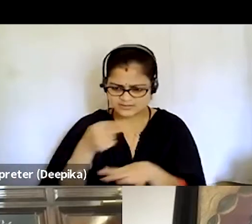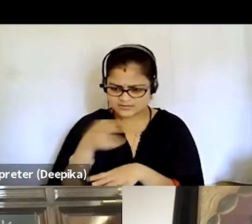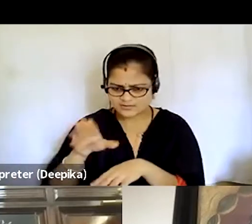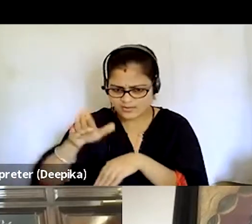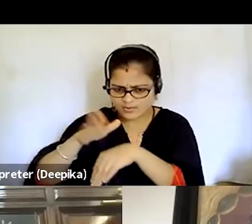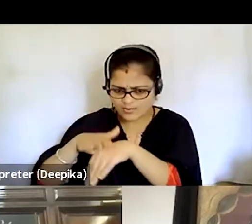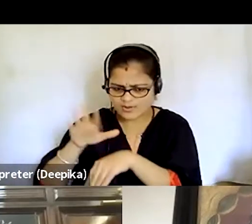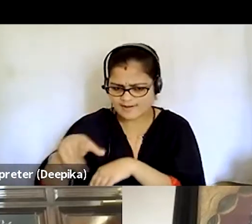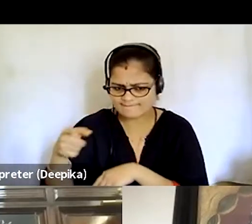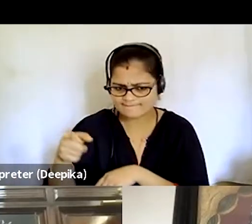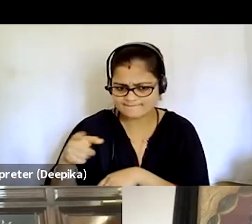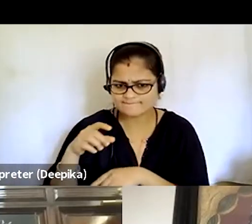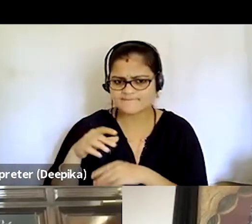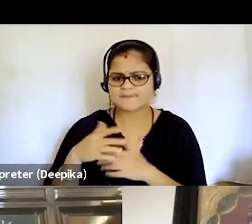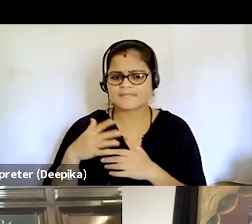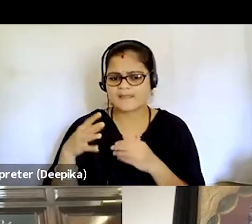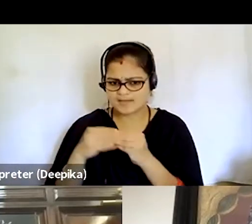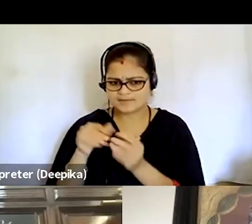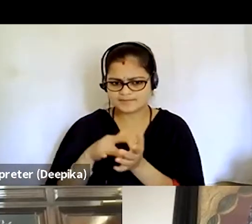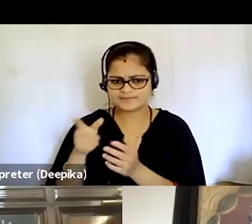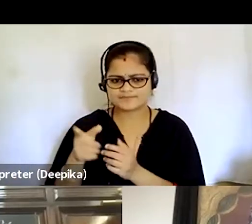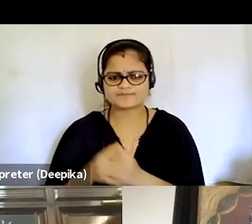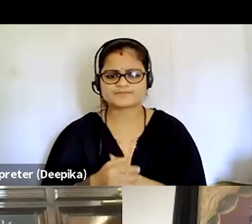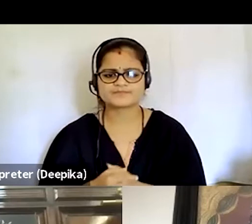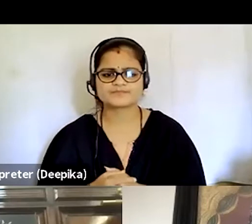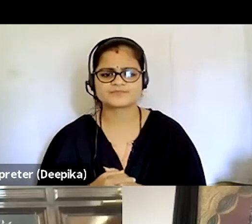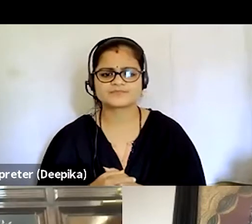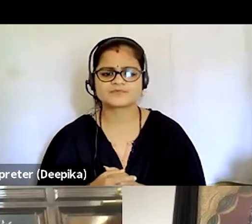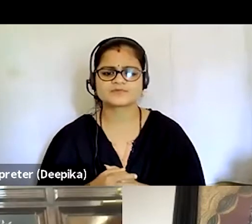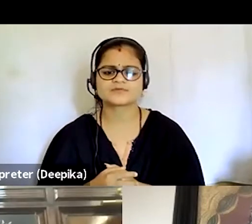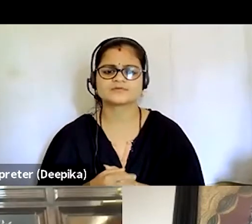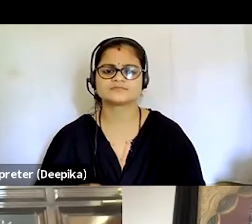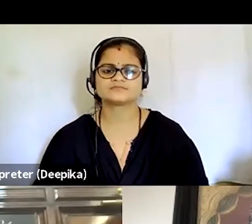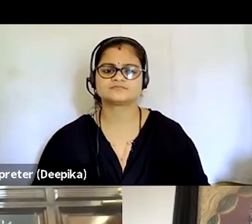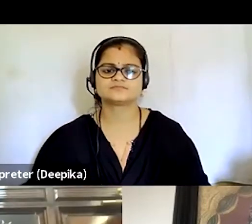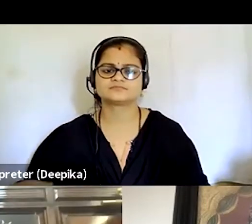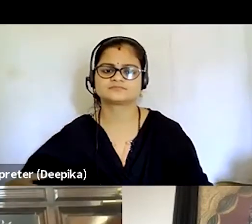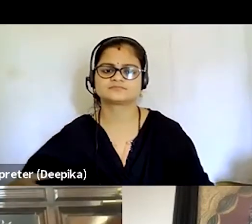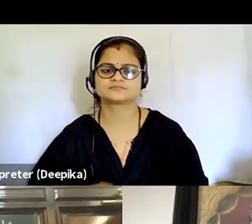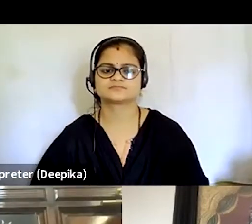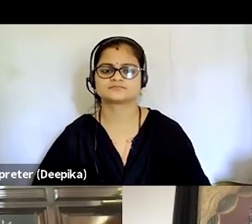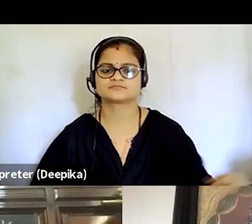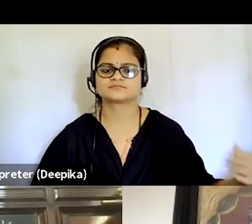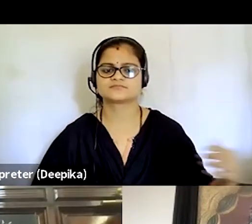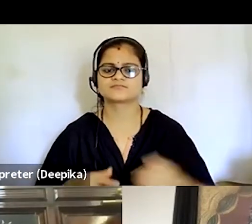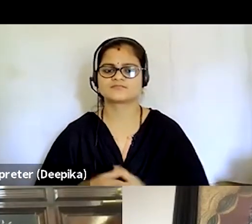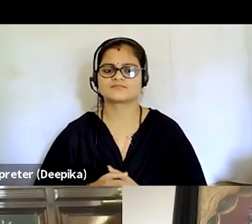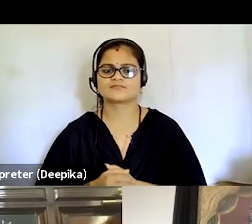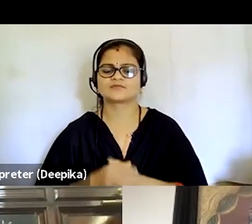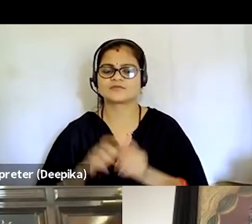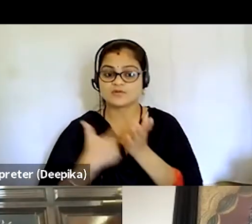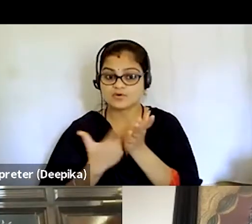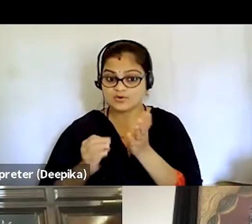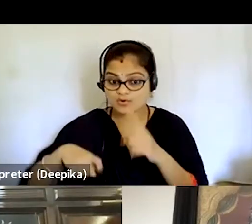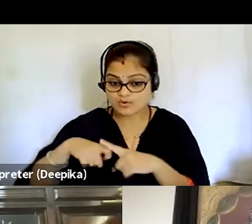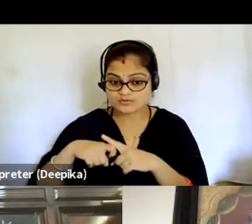is it about rock music and the people of Bengaluru? Like, why do we love our rock music so much versus the